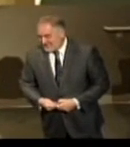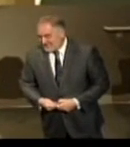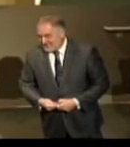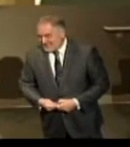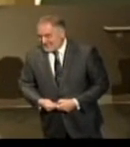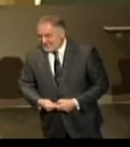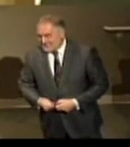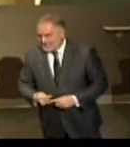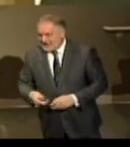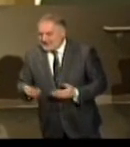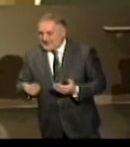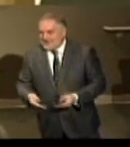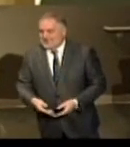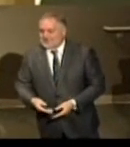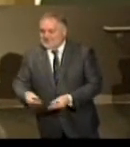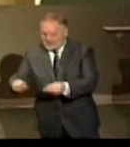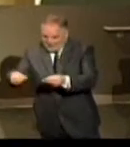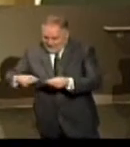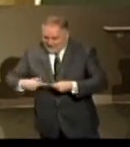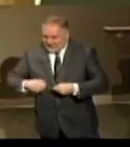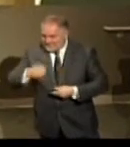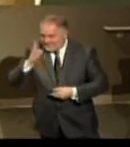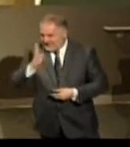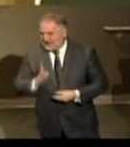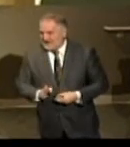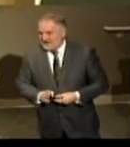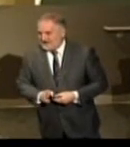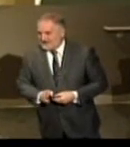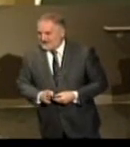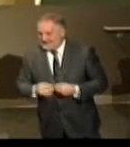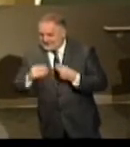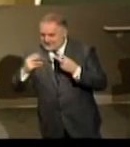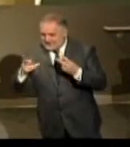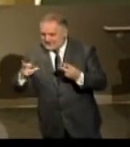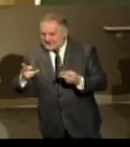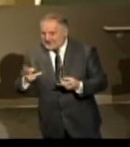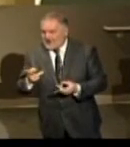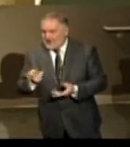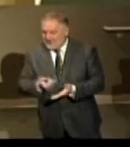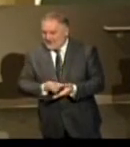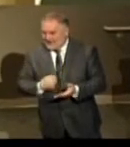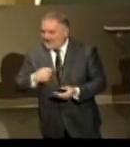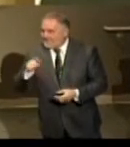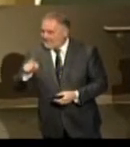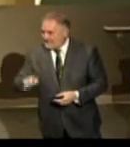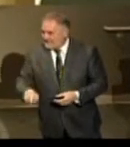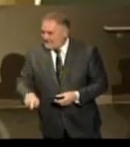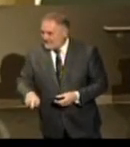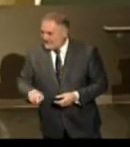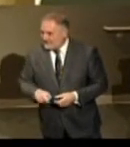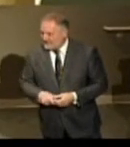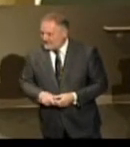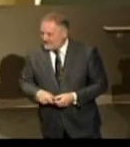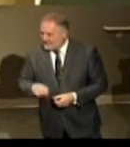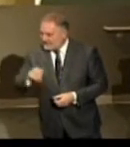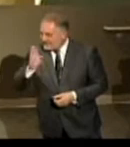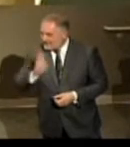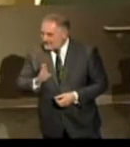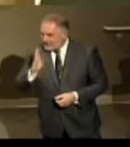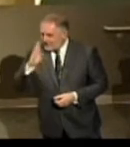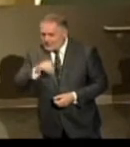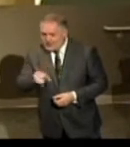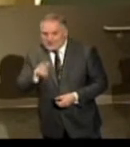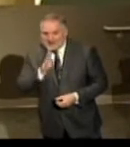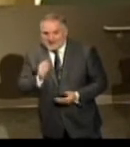The providence of God to beforehand see what I have need of. Do you know that God knew you'd be here